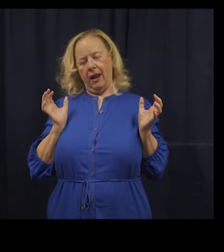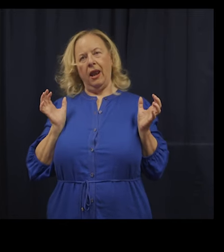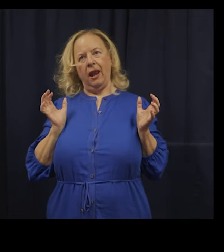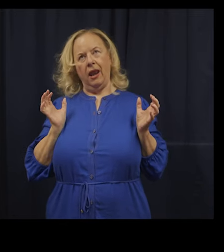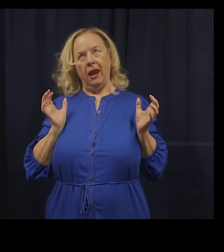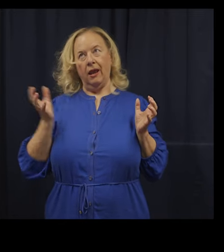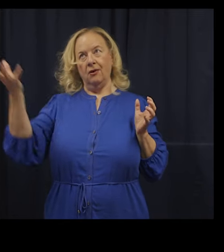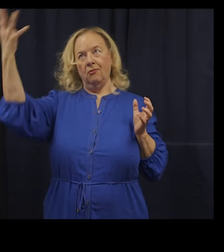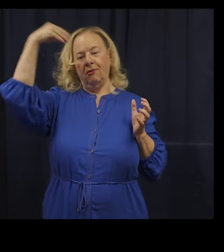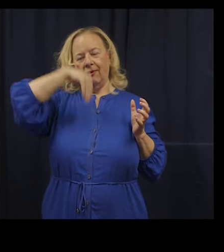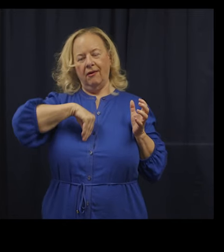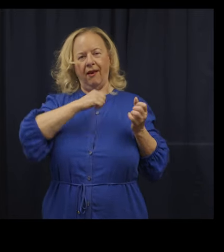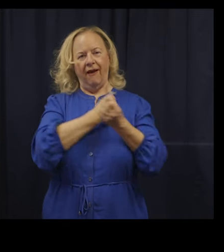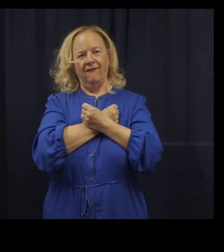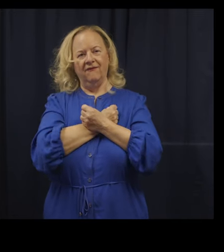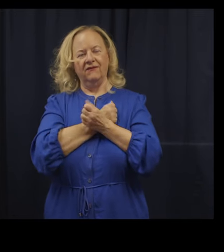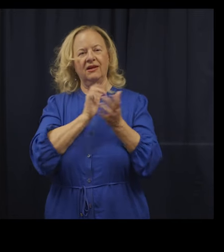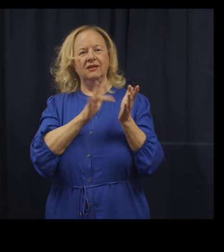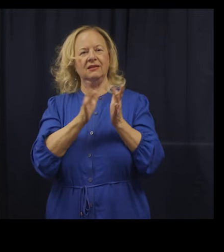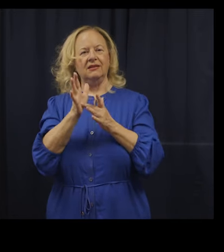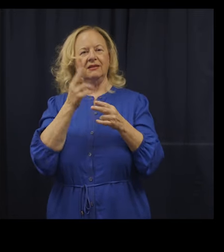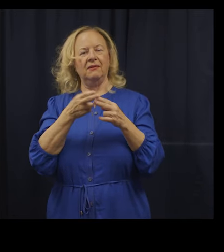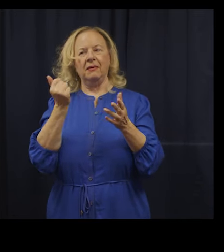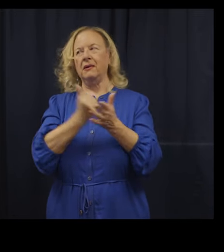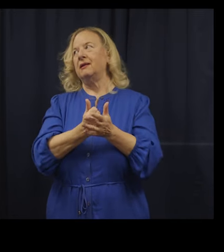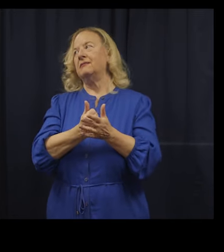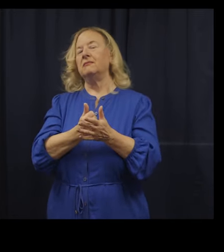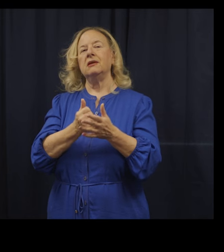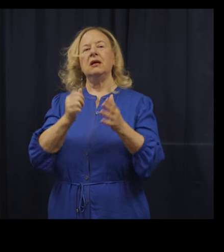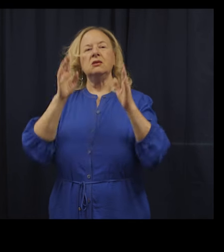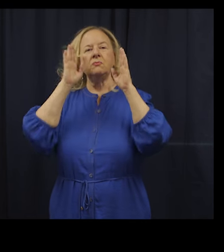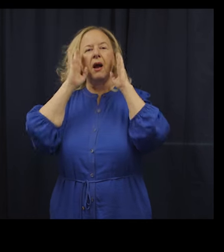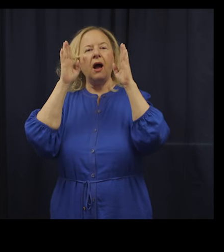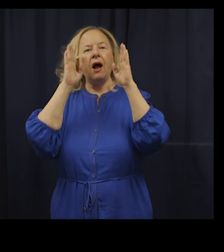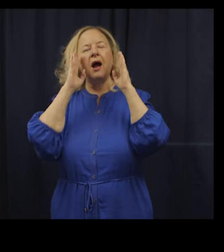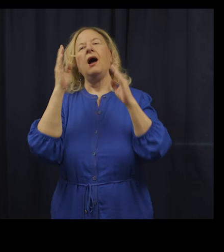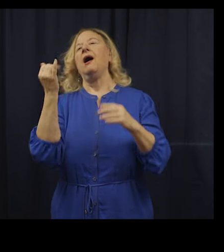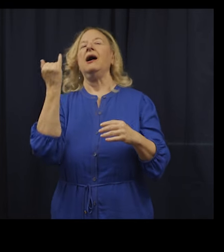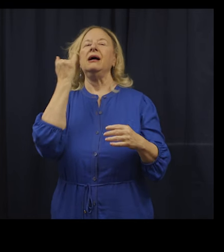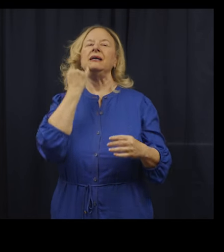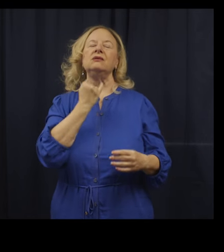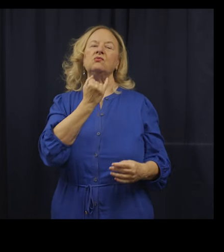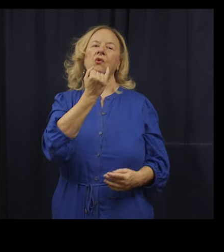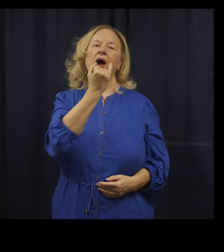In Yeshua's name, amen. Together, Shema